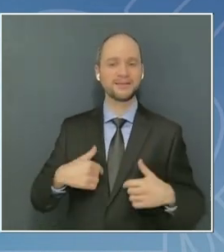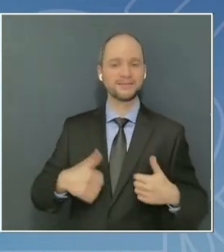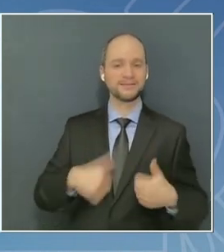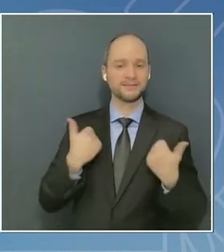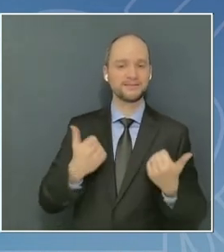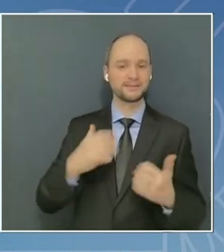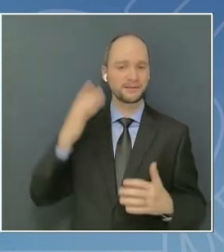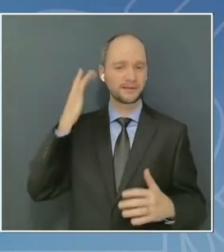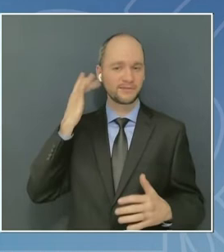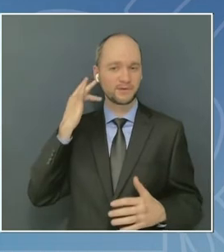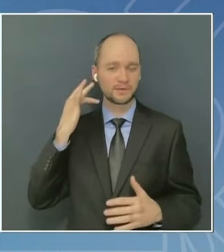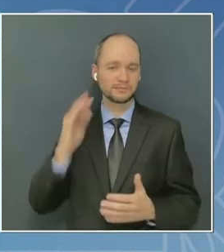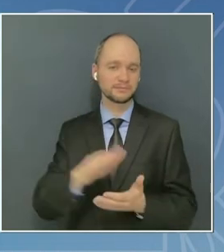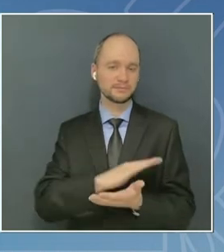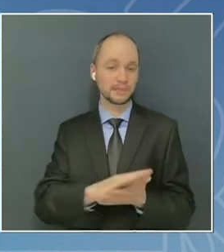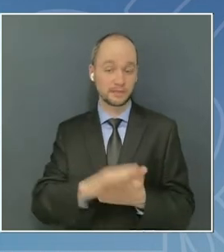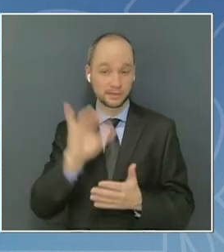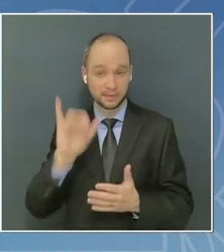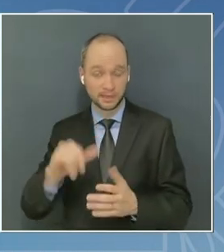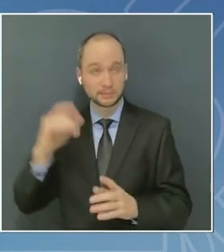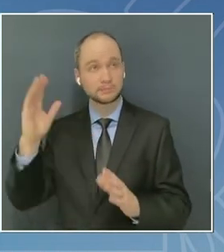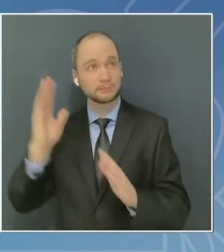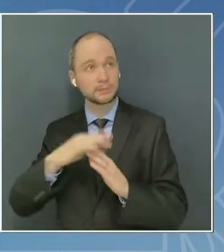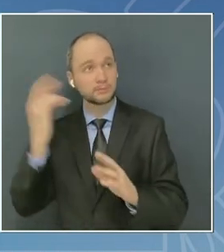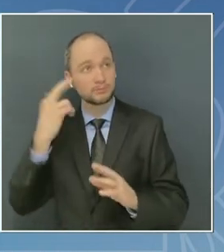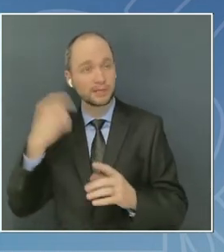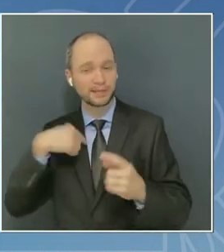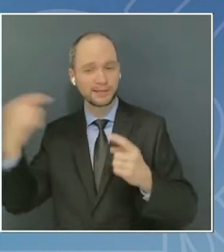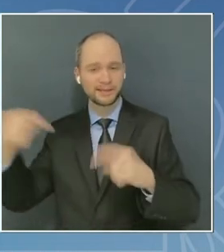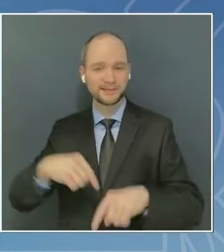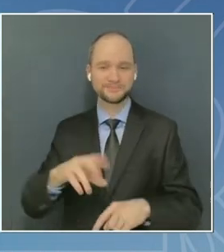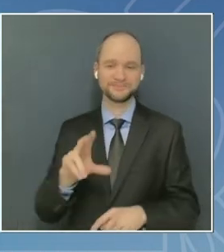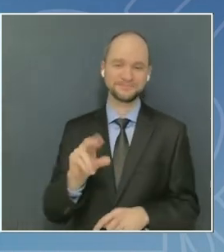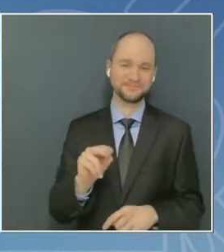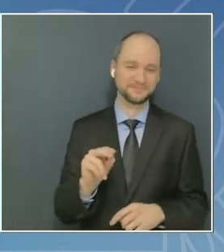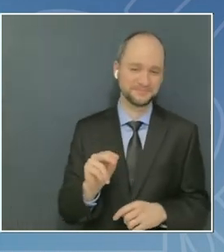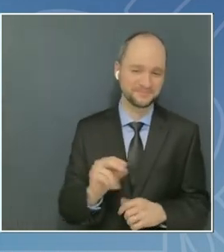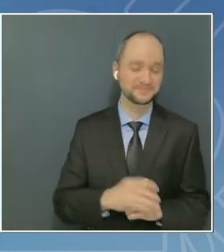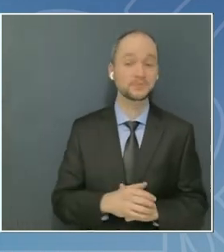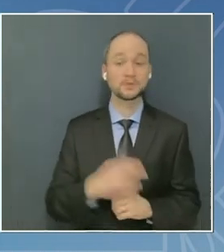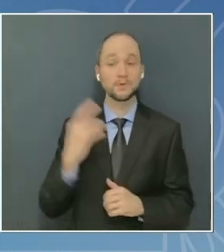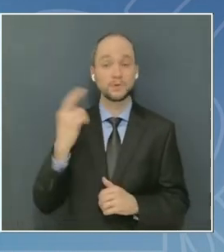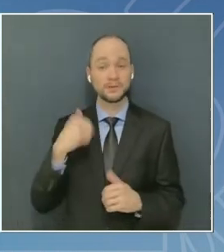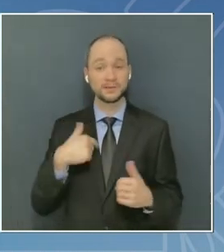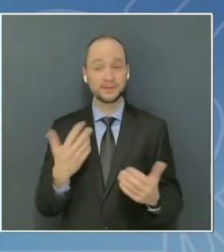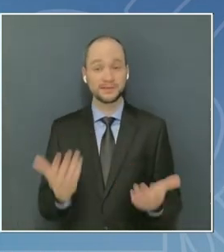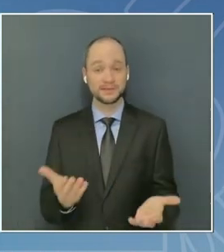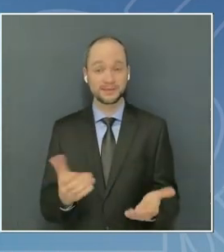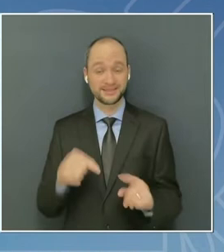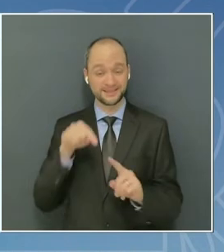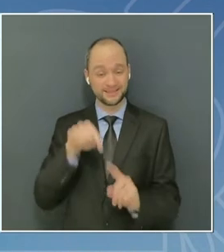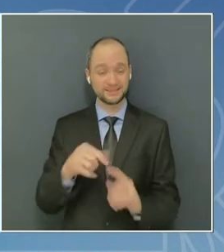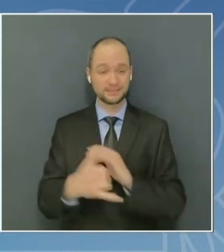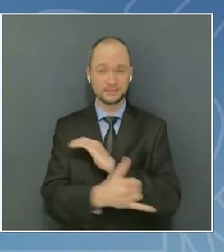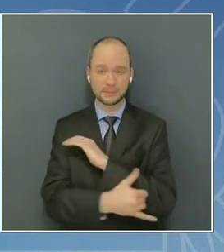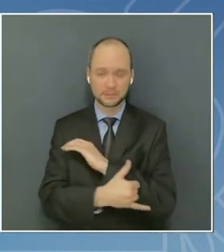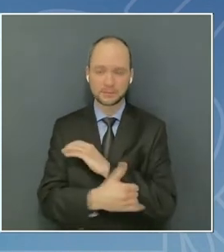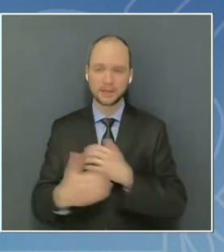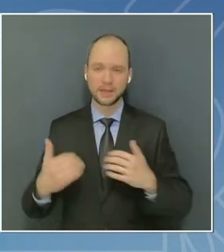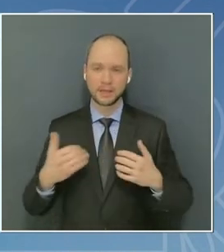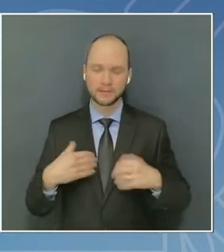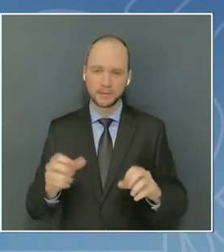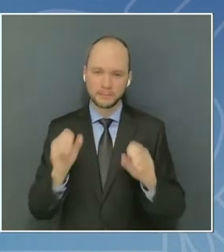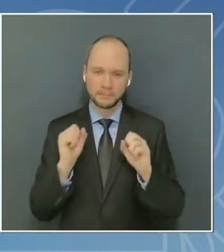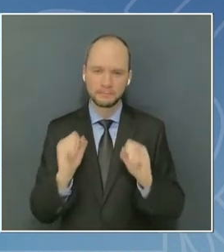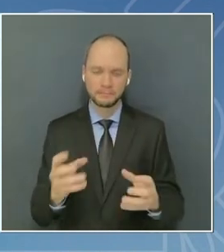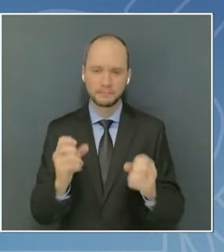nice. But that's not the main reason I'm here. The reason I'm here is because this is a country with opportunities